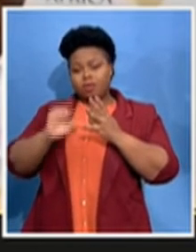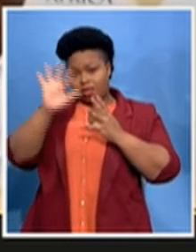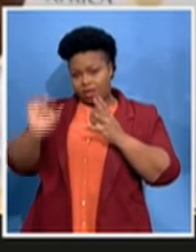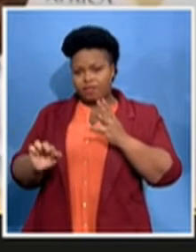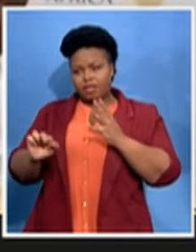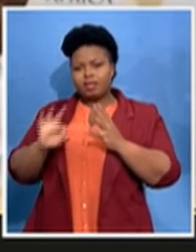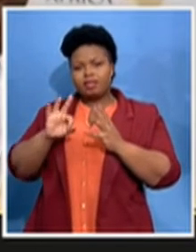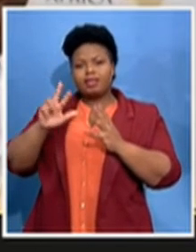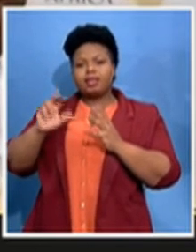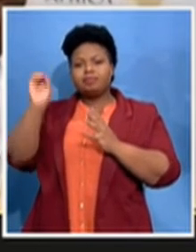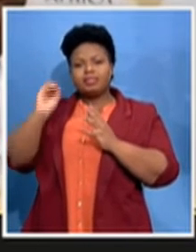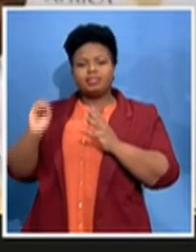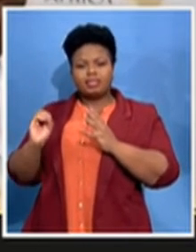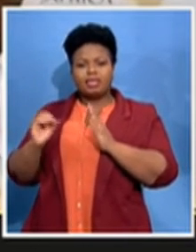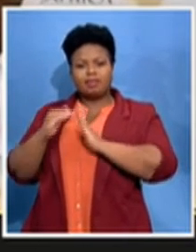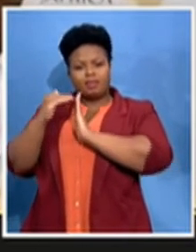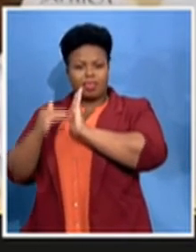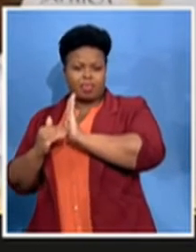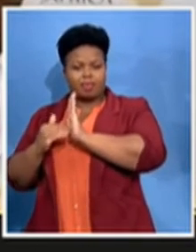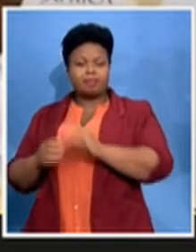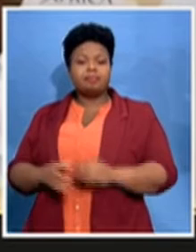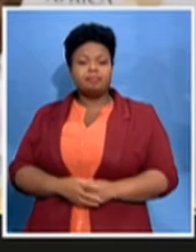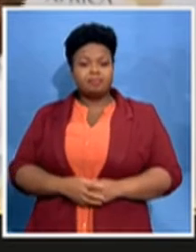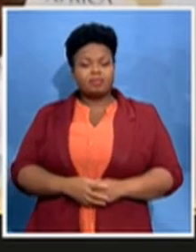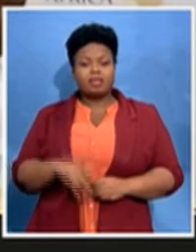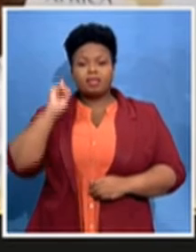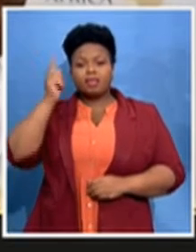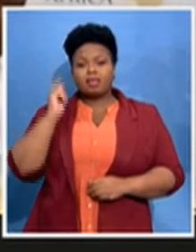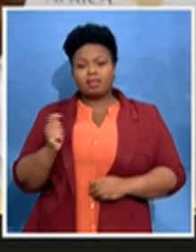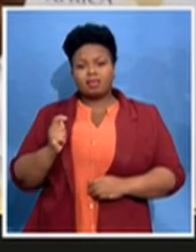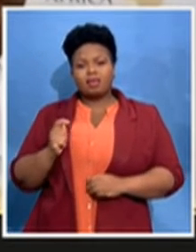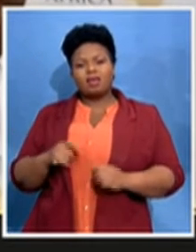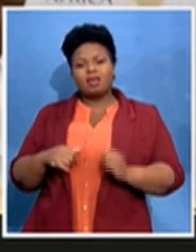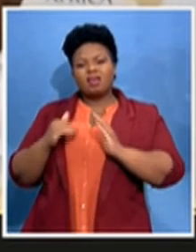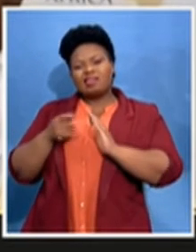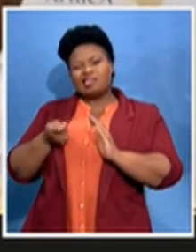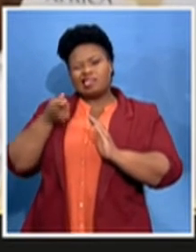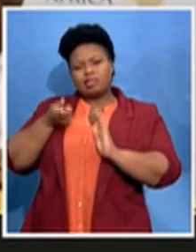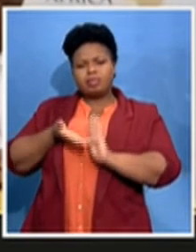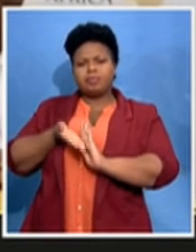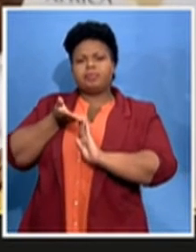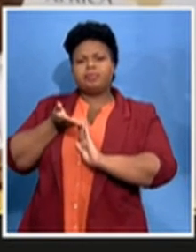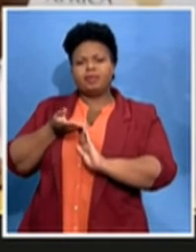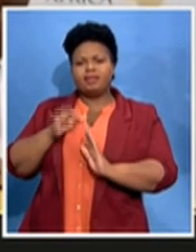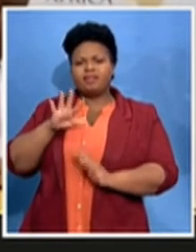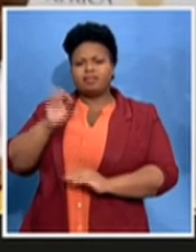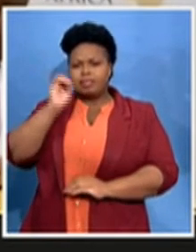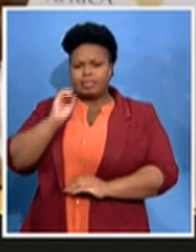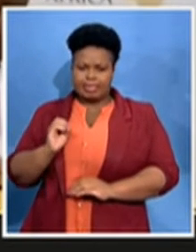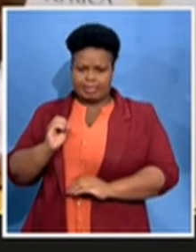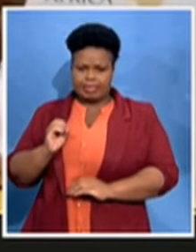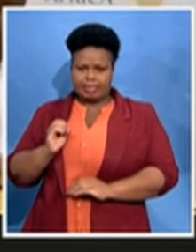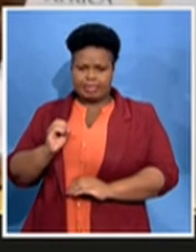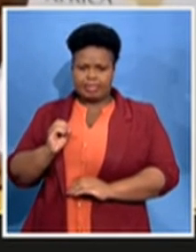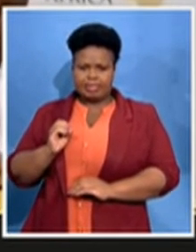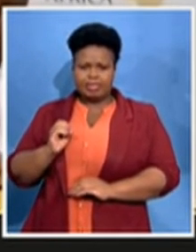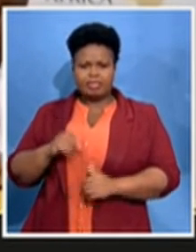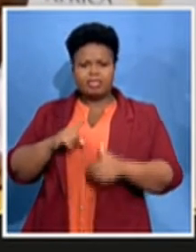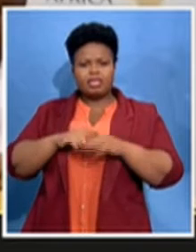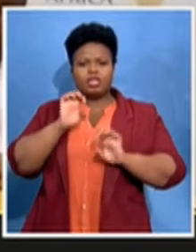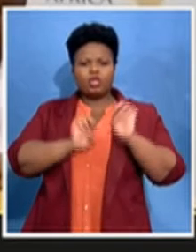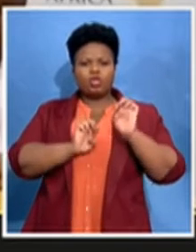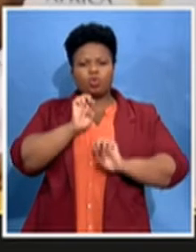decrease. Kenya, a slight ticking up over 5%, and Ethiopia about 16%. So that is